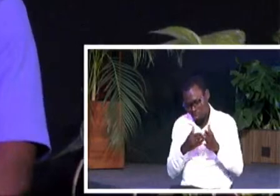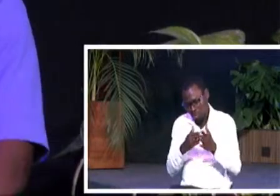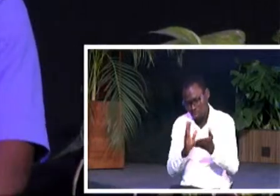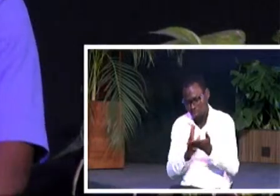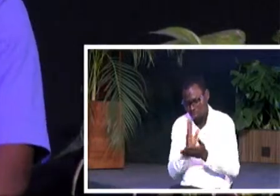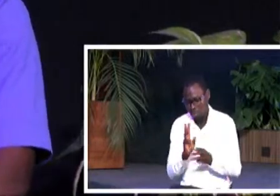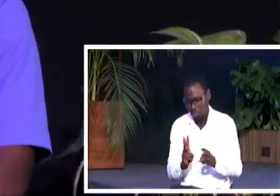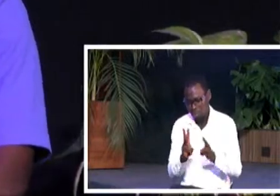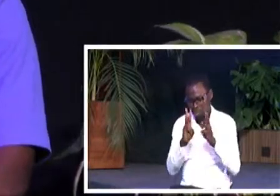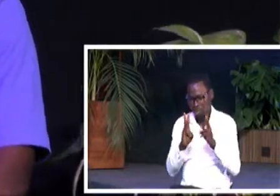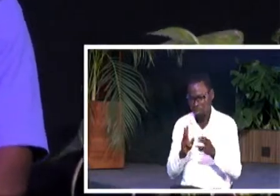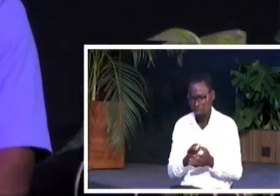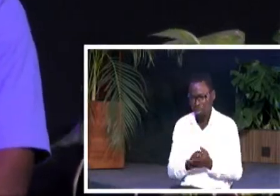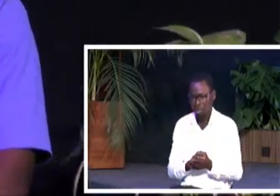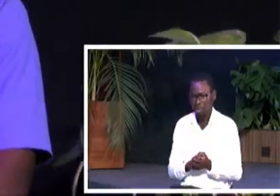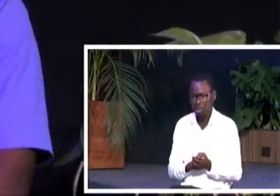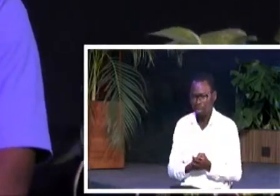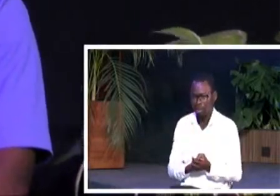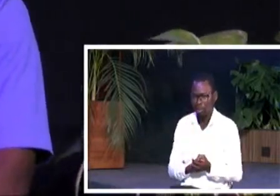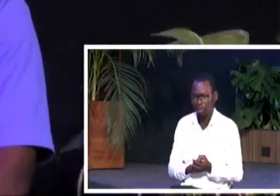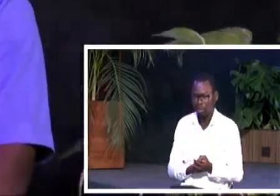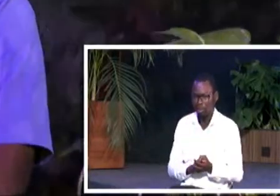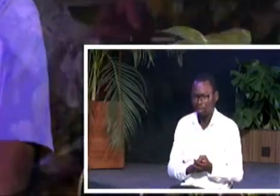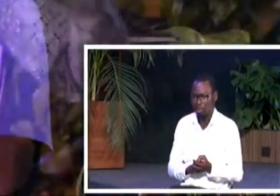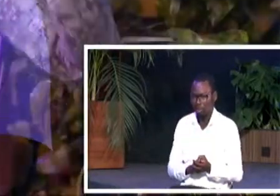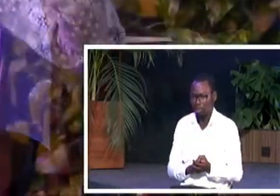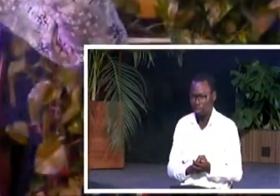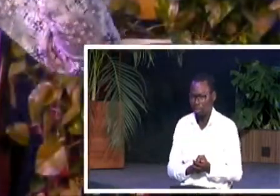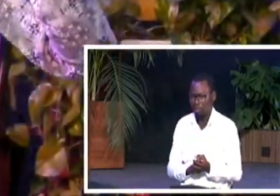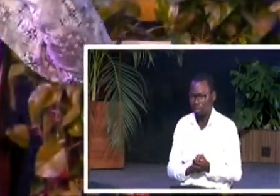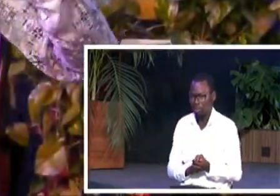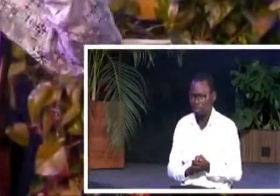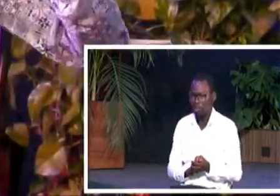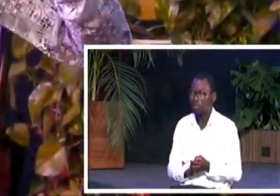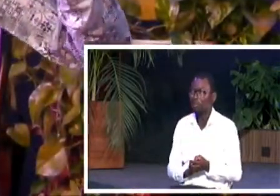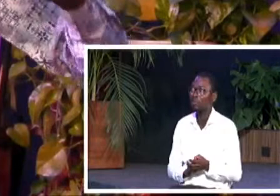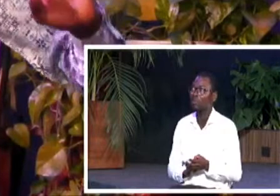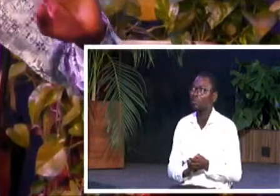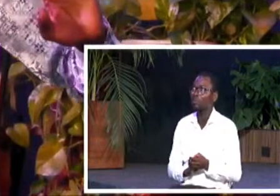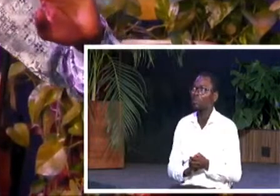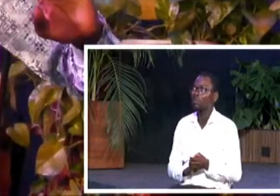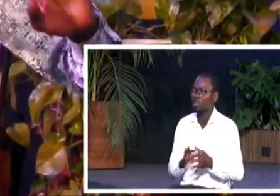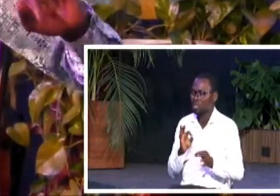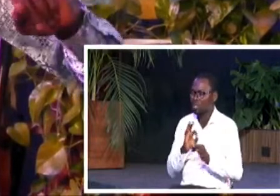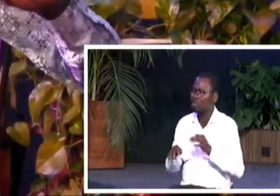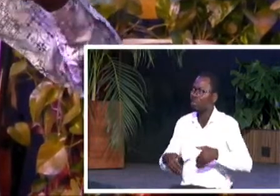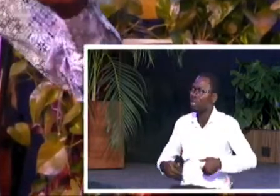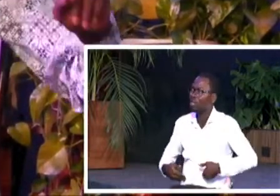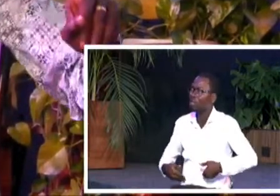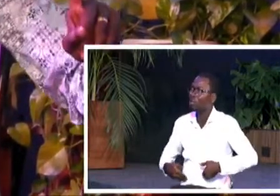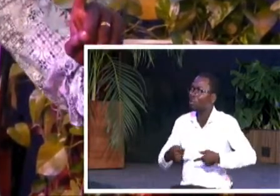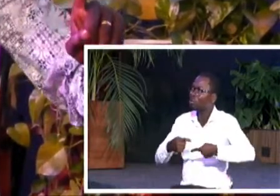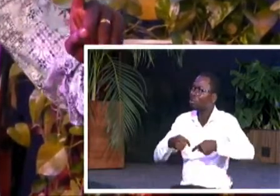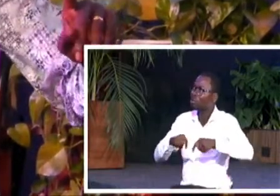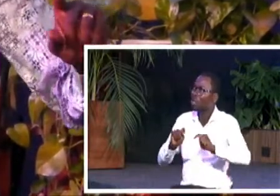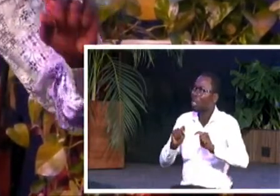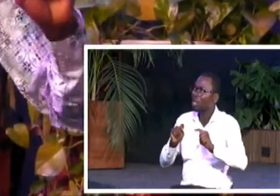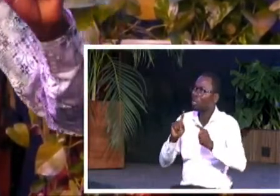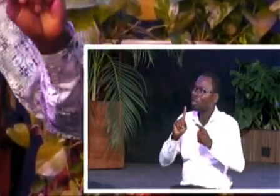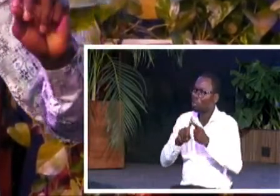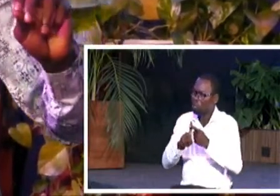digital tools and channels. Yeah. Question 1B. If the young person trying to convince the